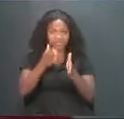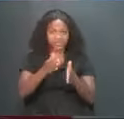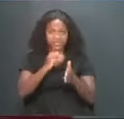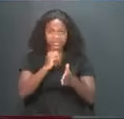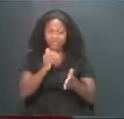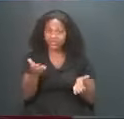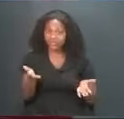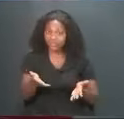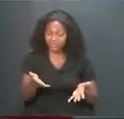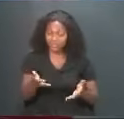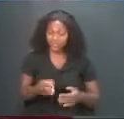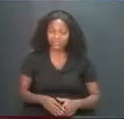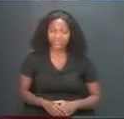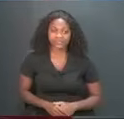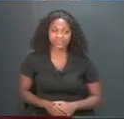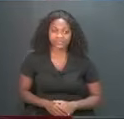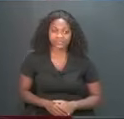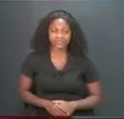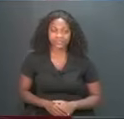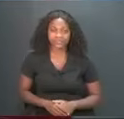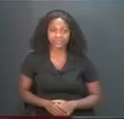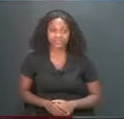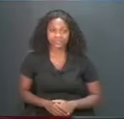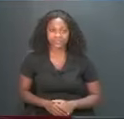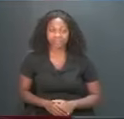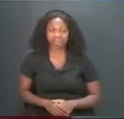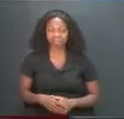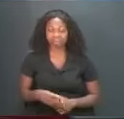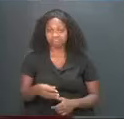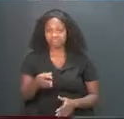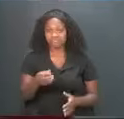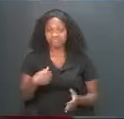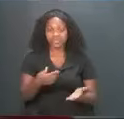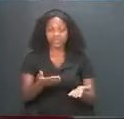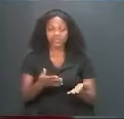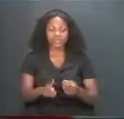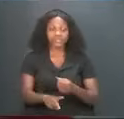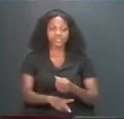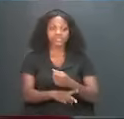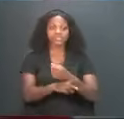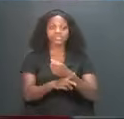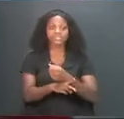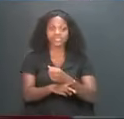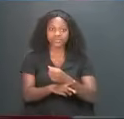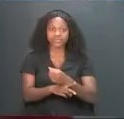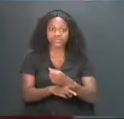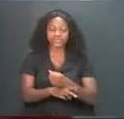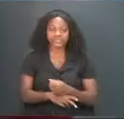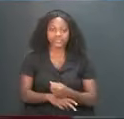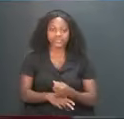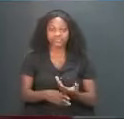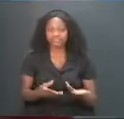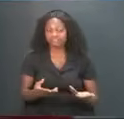immediately available, and so I want to crave your indulgence for his deputy who is here,